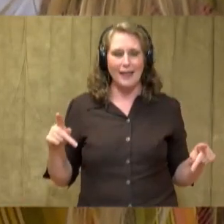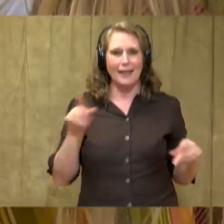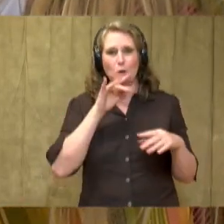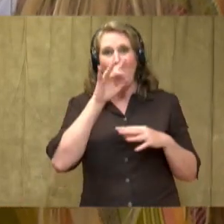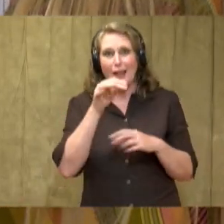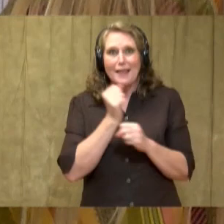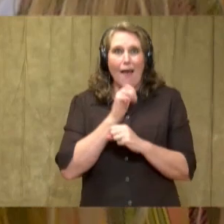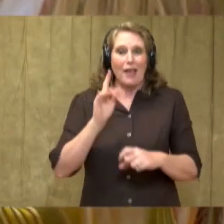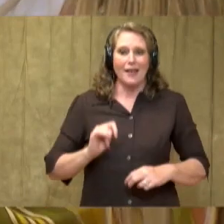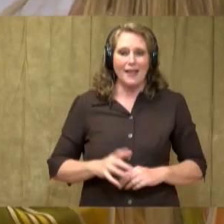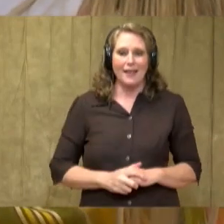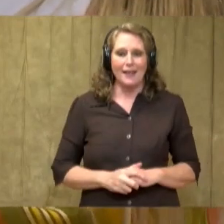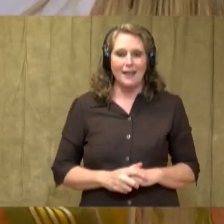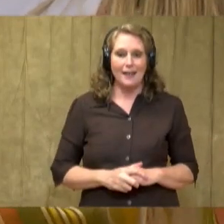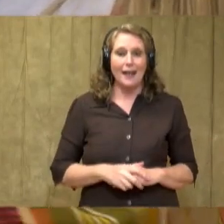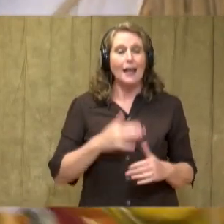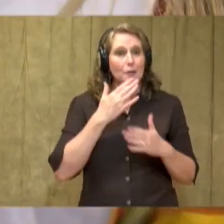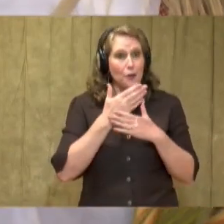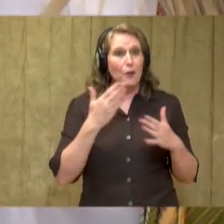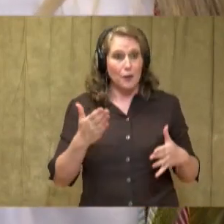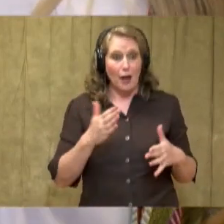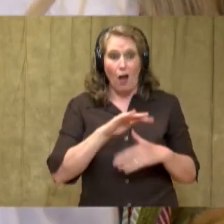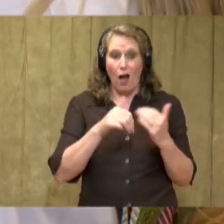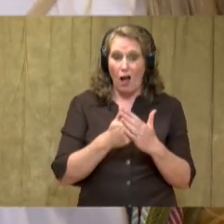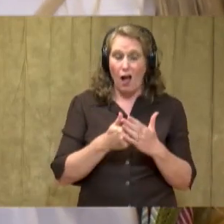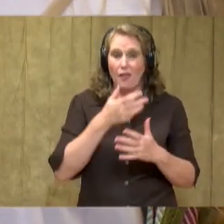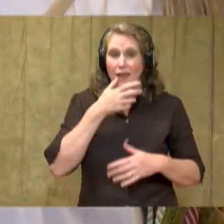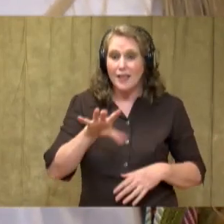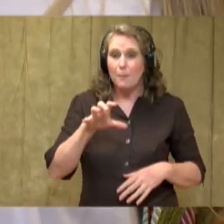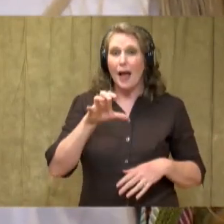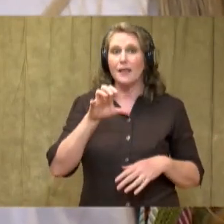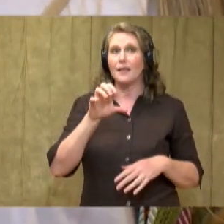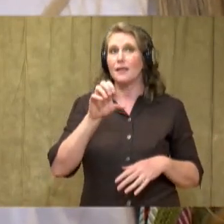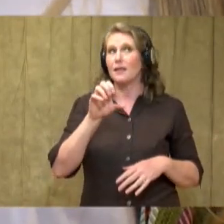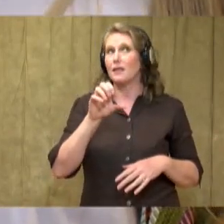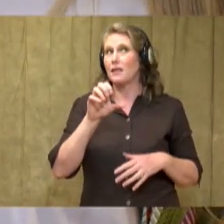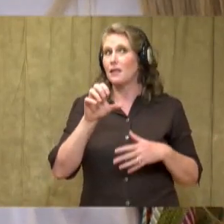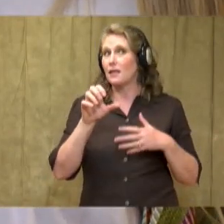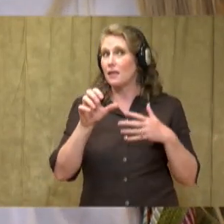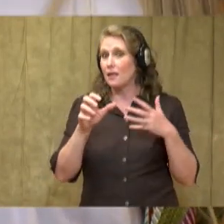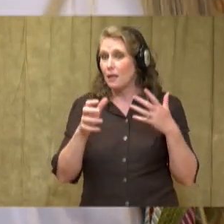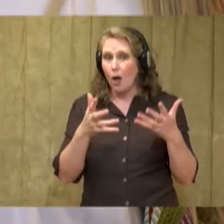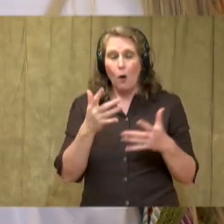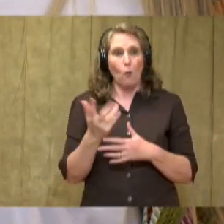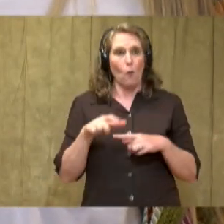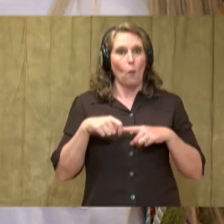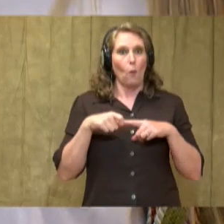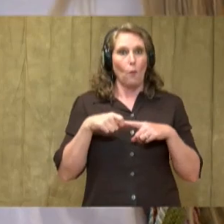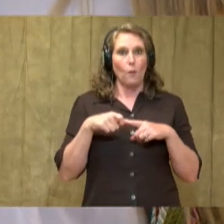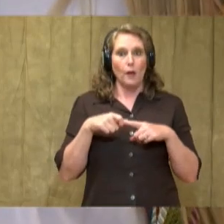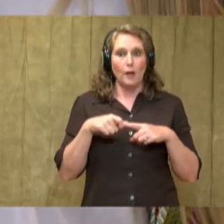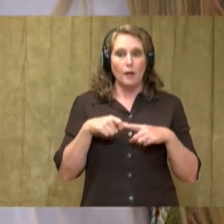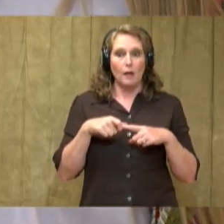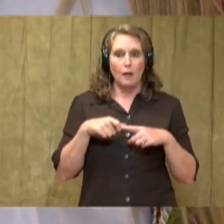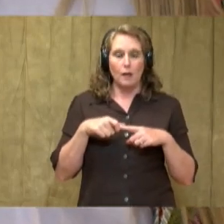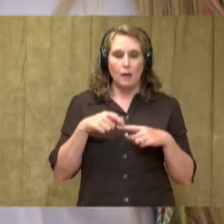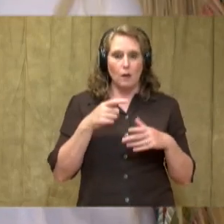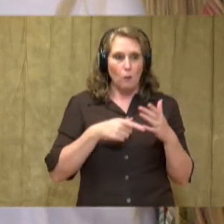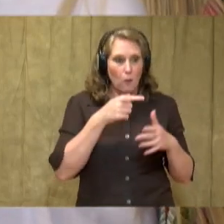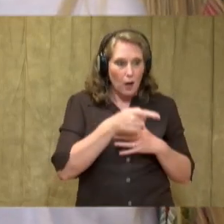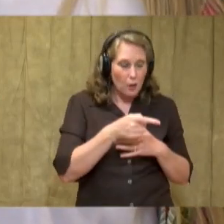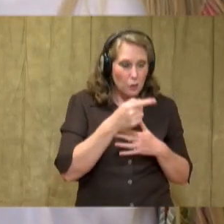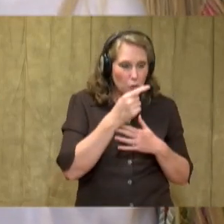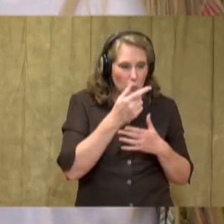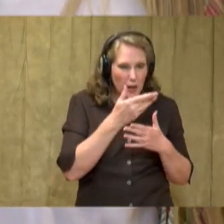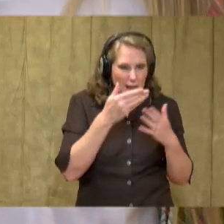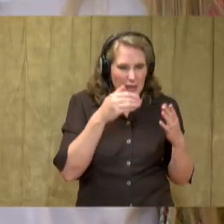it. It's a good thing you got rid of all that spicy... Wait a second. What are those little